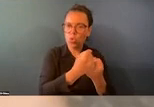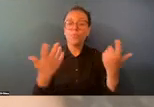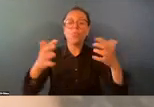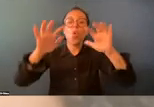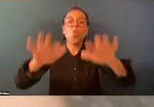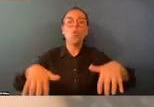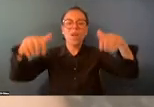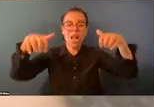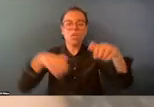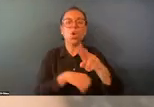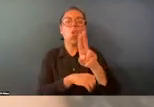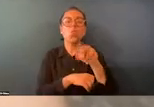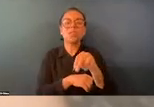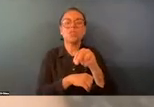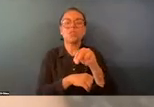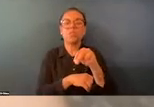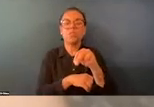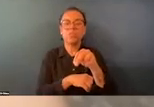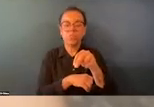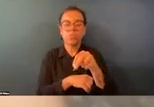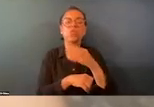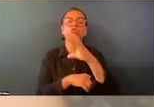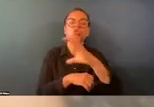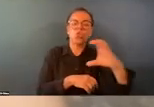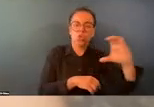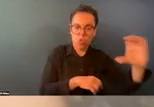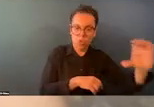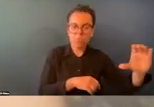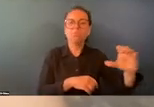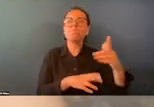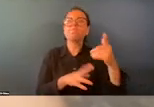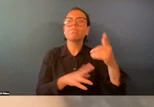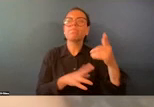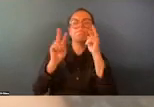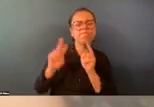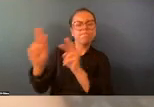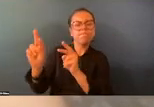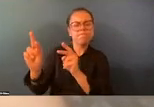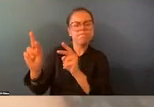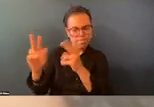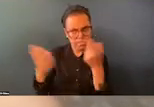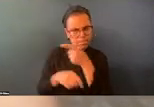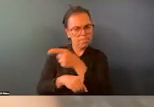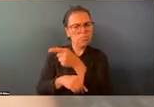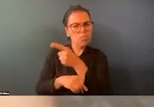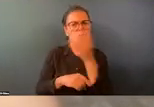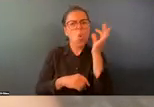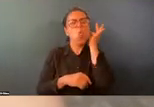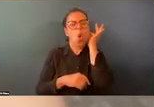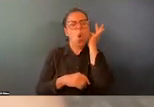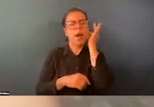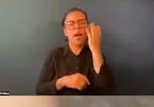we see in our experience that, again, the woman is really underrepresented in